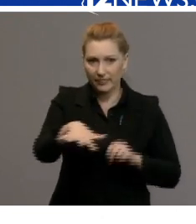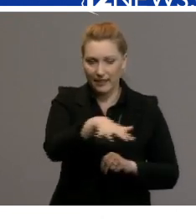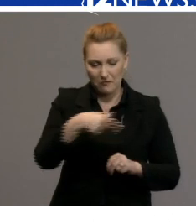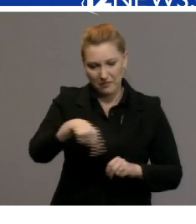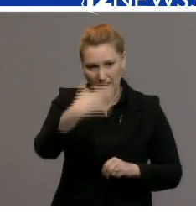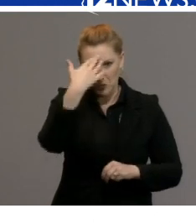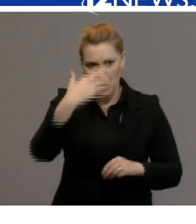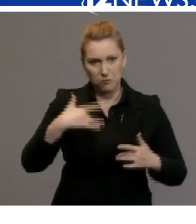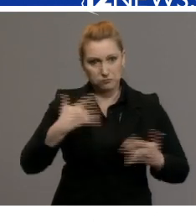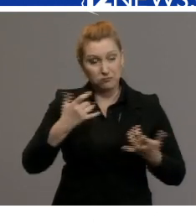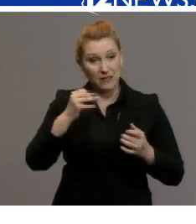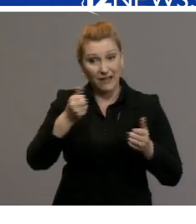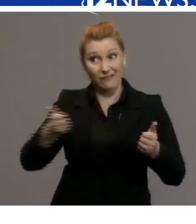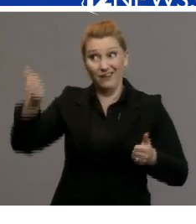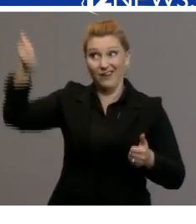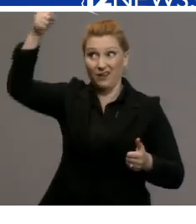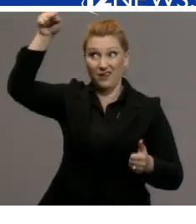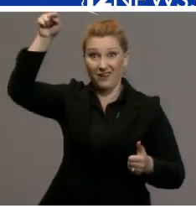their hands.